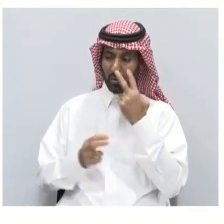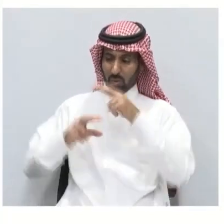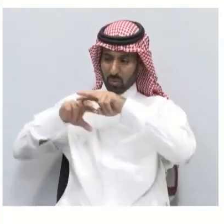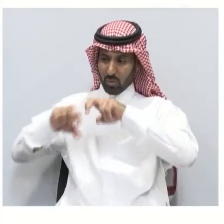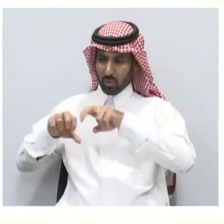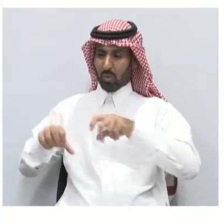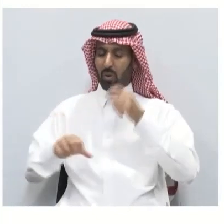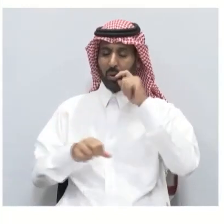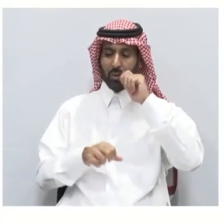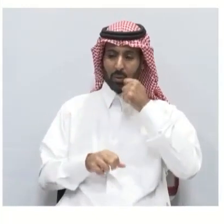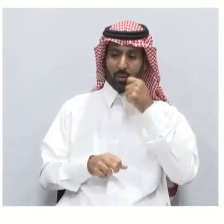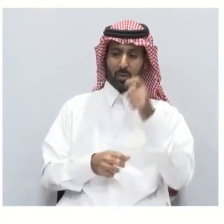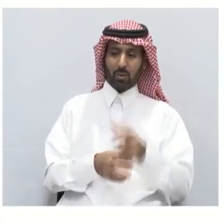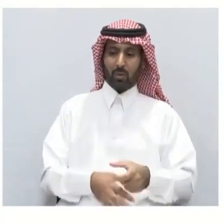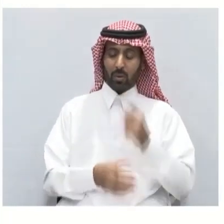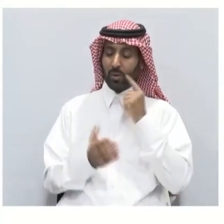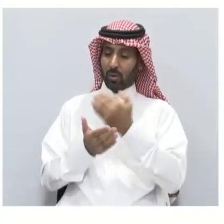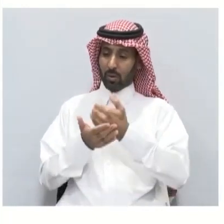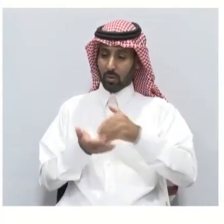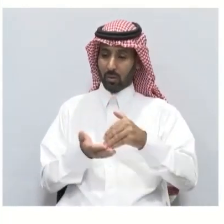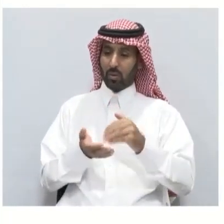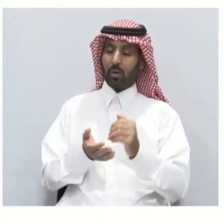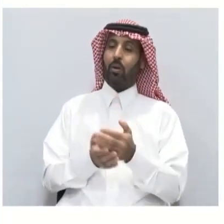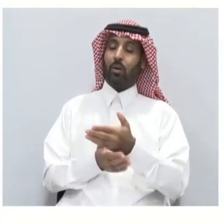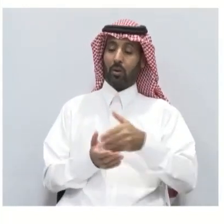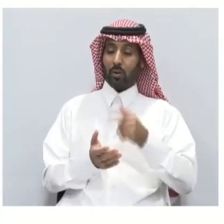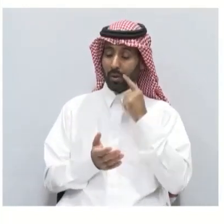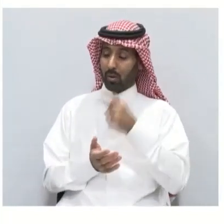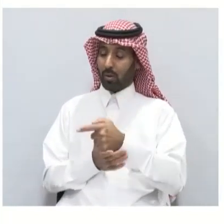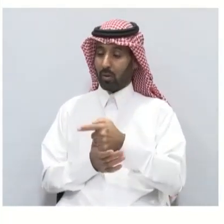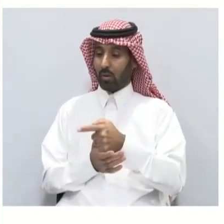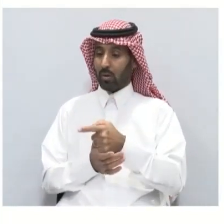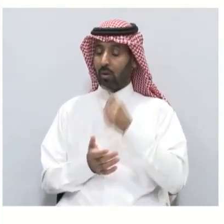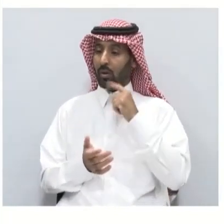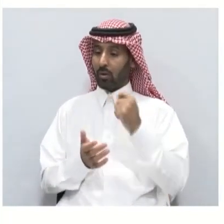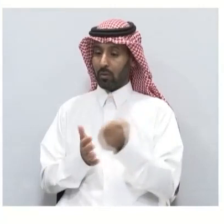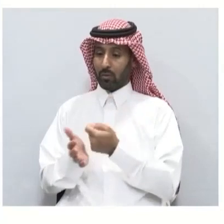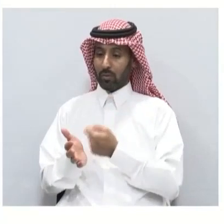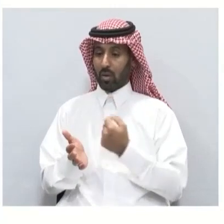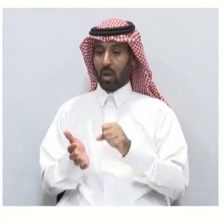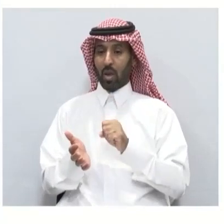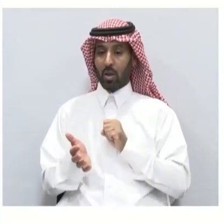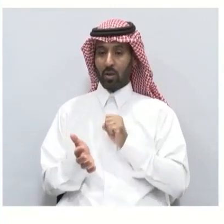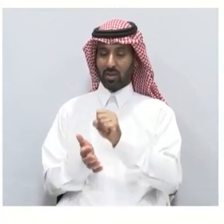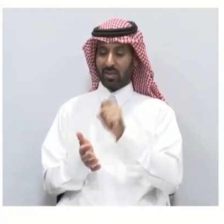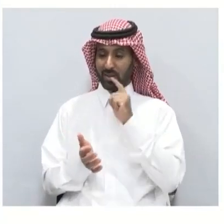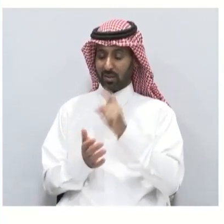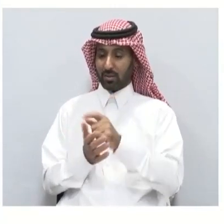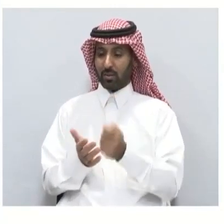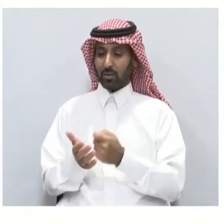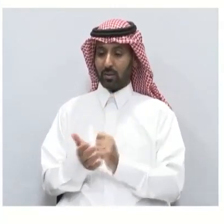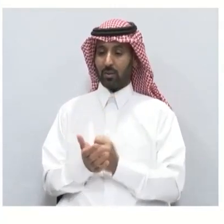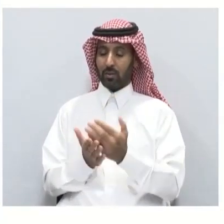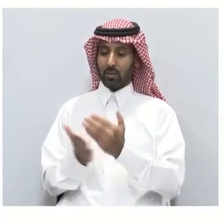man accused of using a stolen credit card. The man used the credit card, then signed his own name on the receipts.